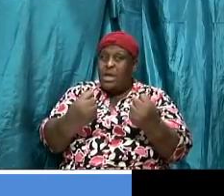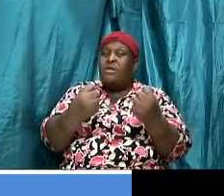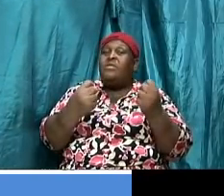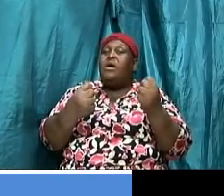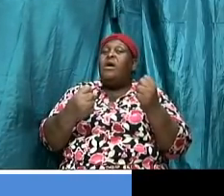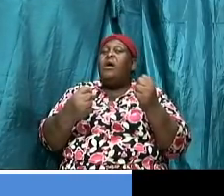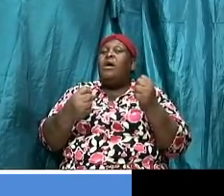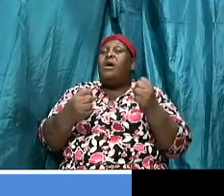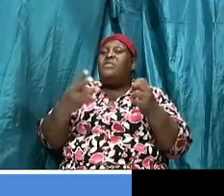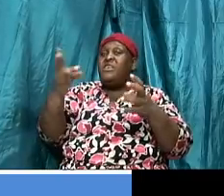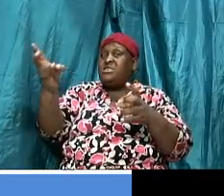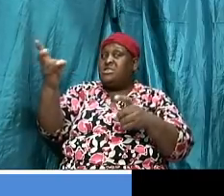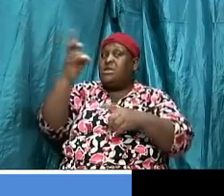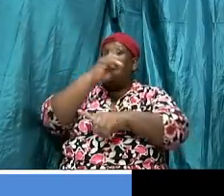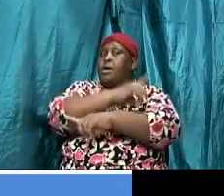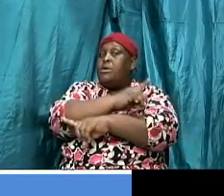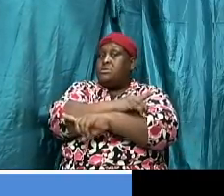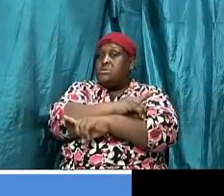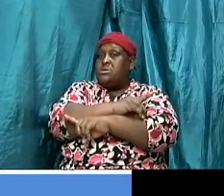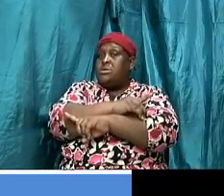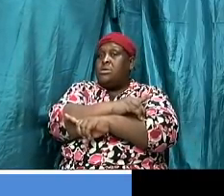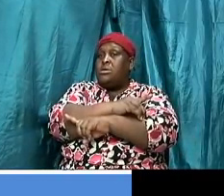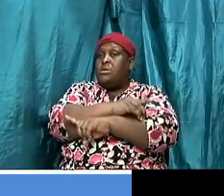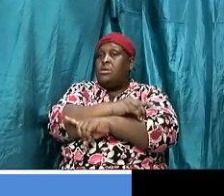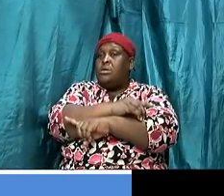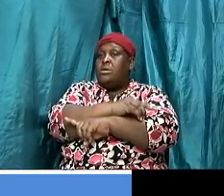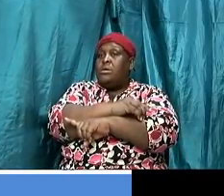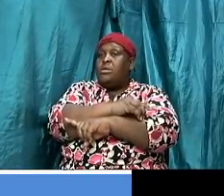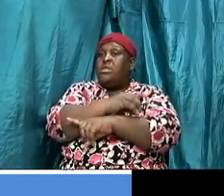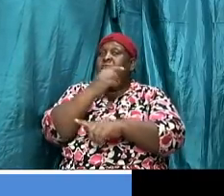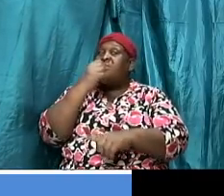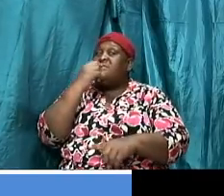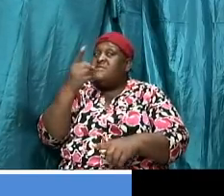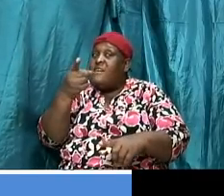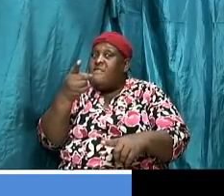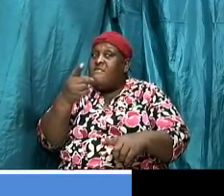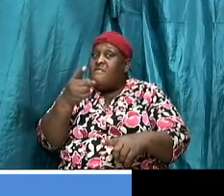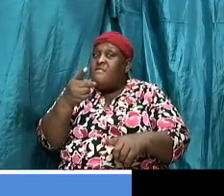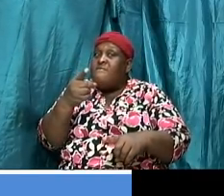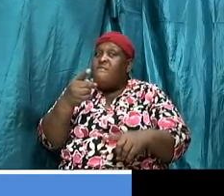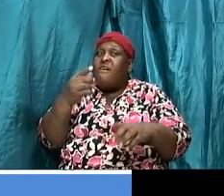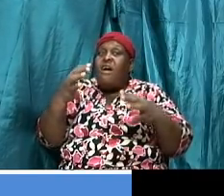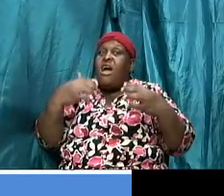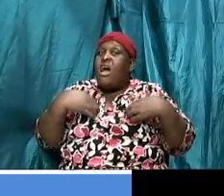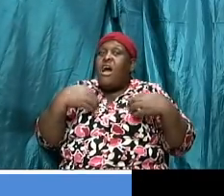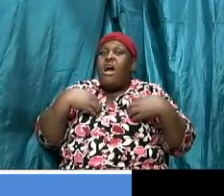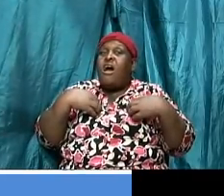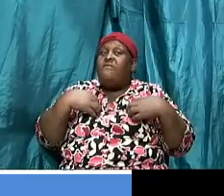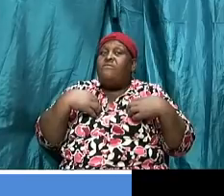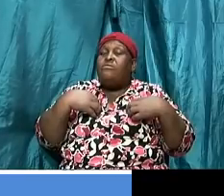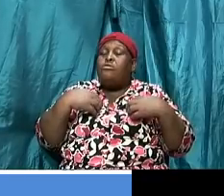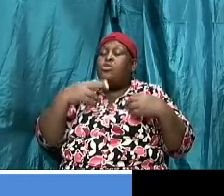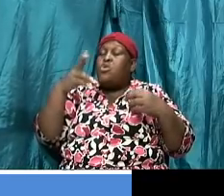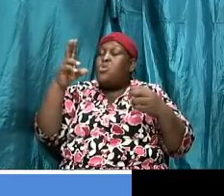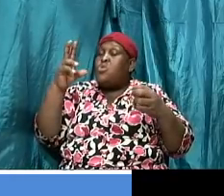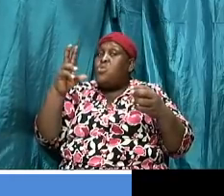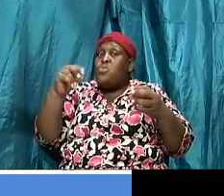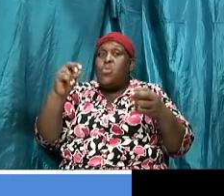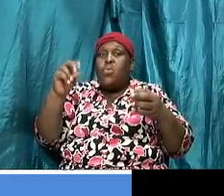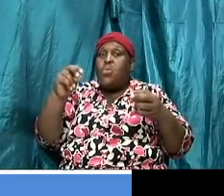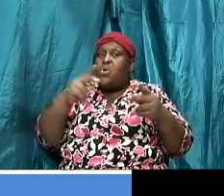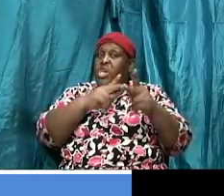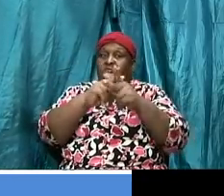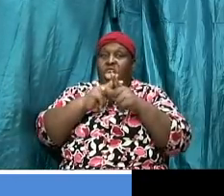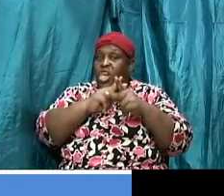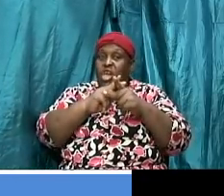were doing was saying that they're having scant regard for the word of the covenant. And what is the word of the commandment?